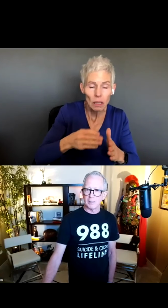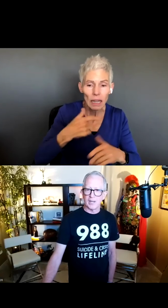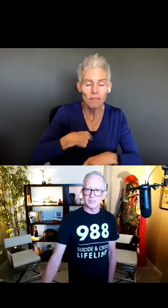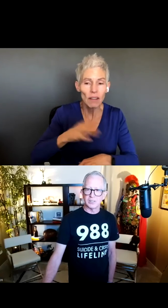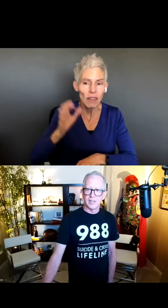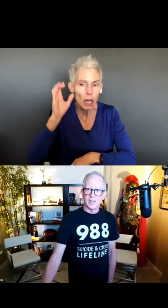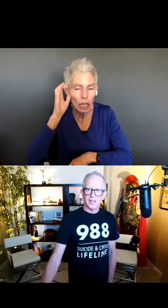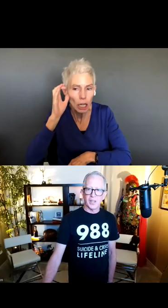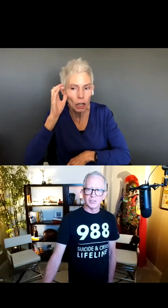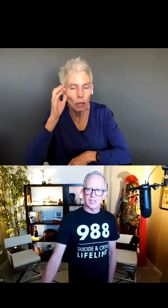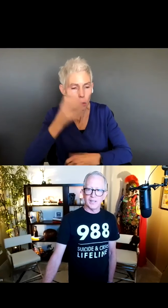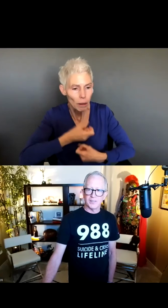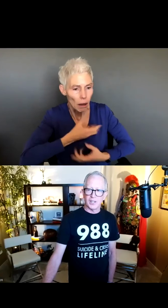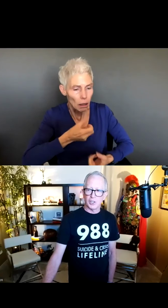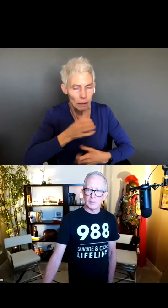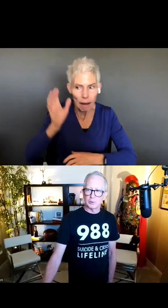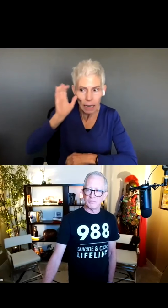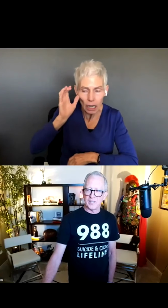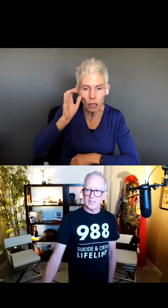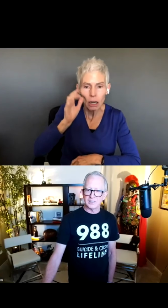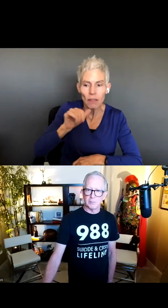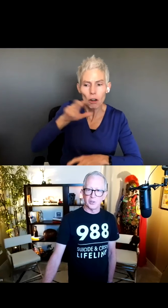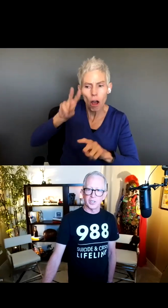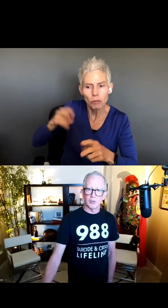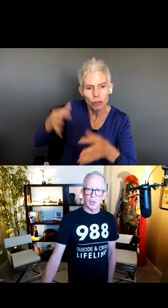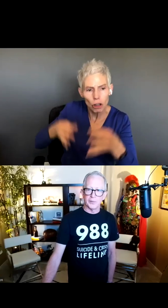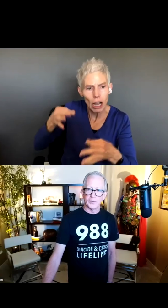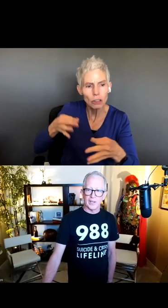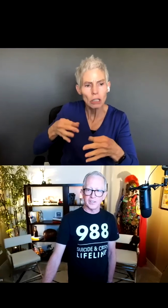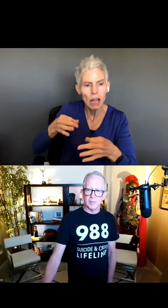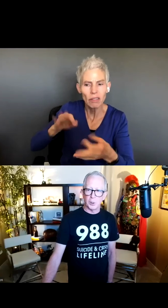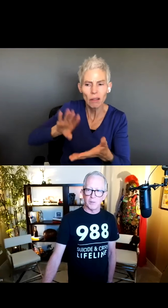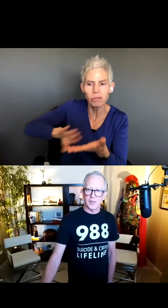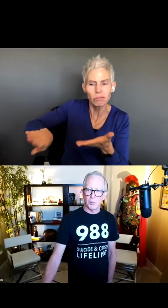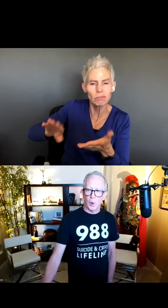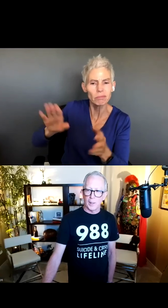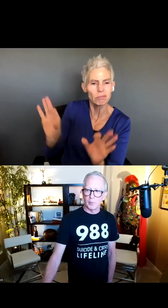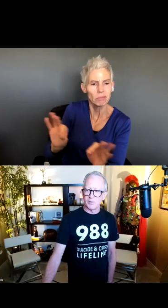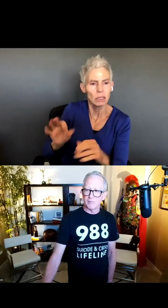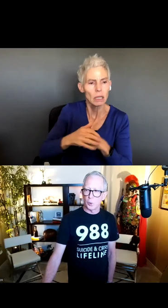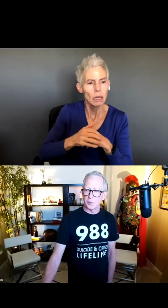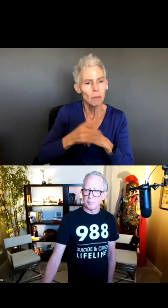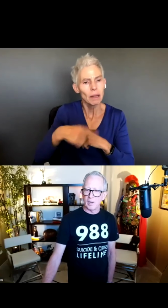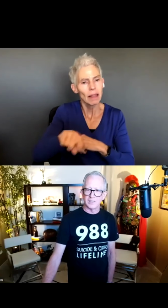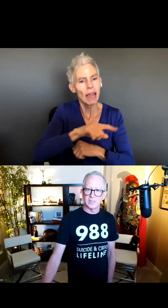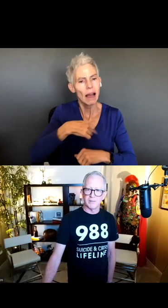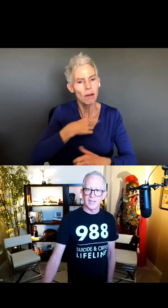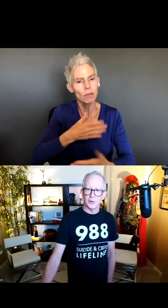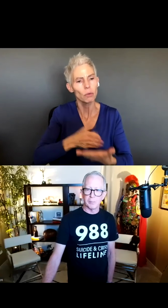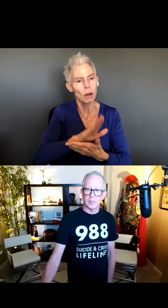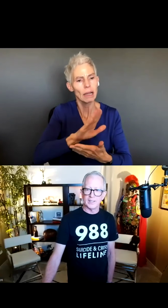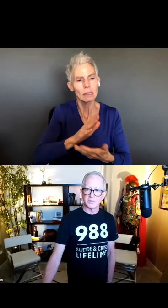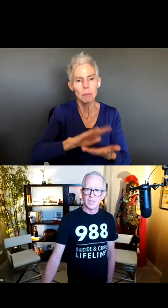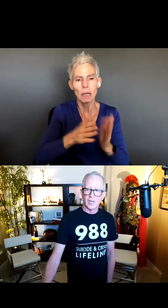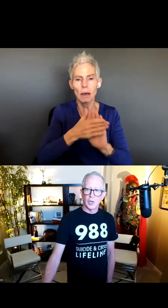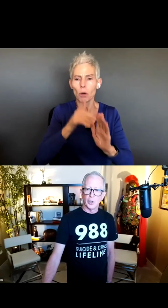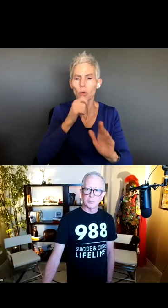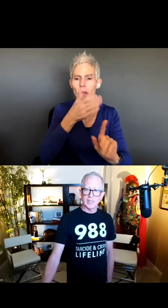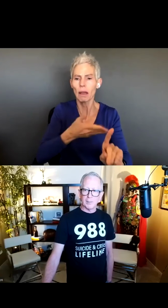and minimized. They understand that they are humans with feelings, the ability to grow, and the right to be whoever they want, moving forward with a positive and healthy